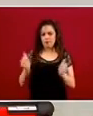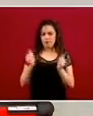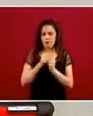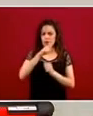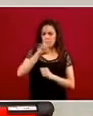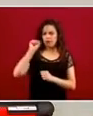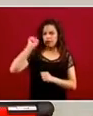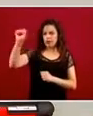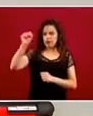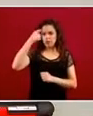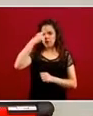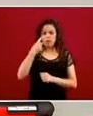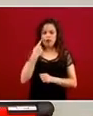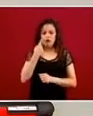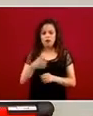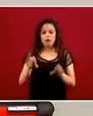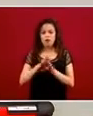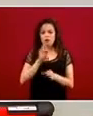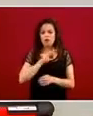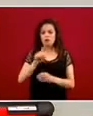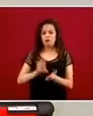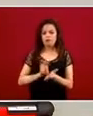the union,